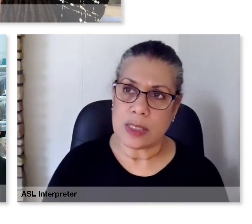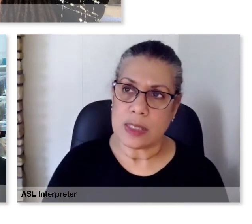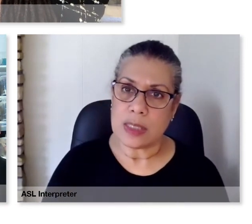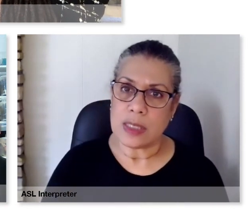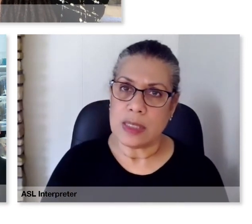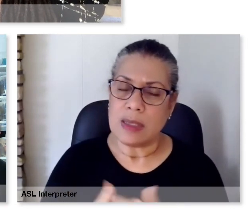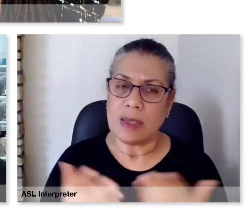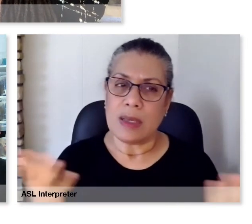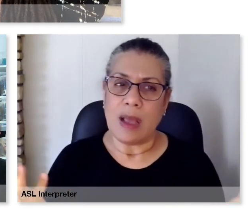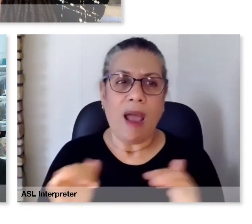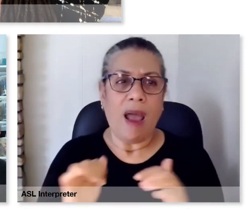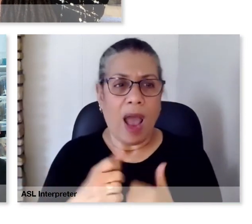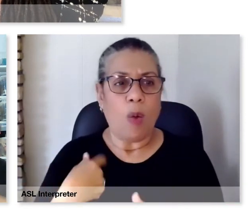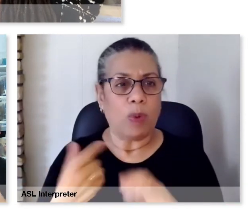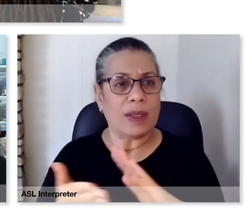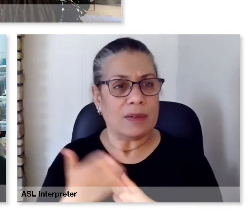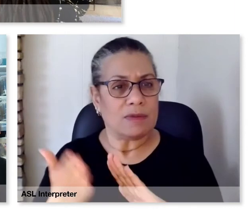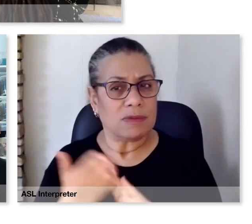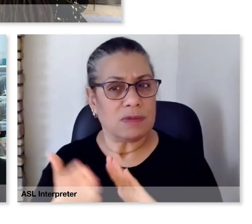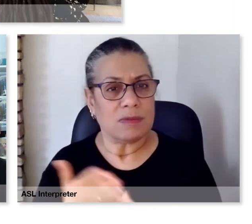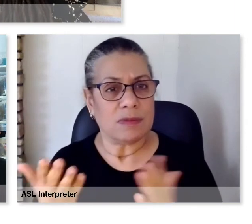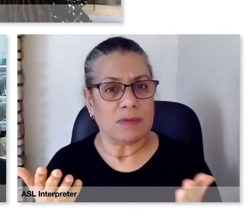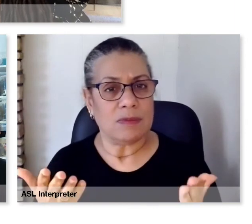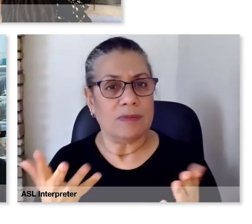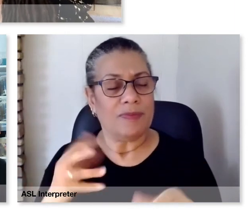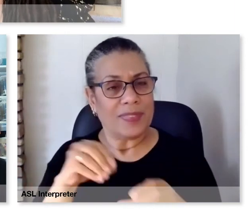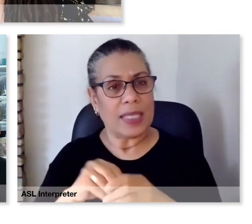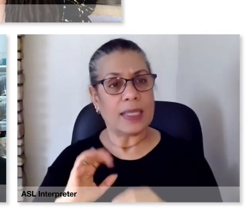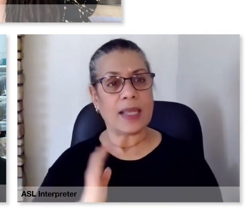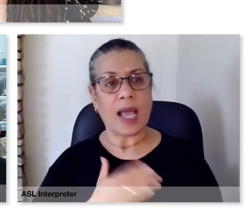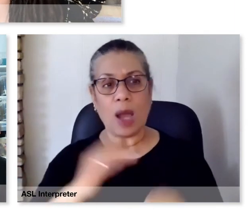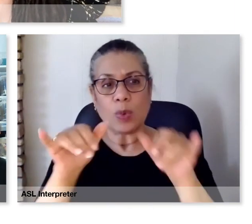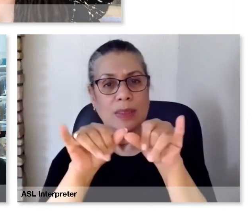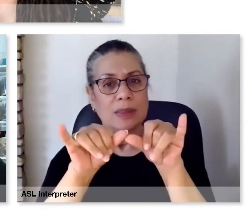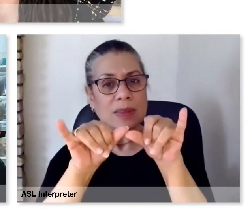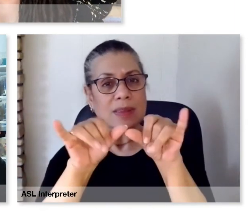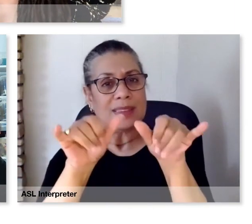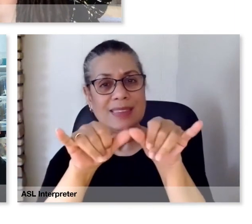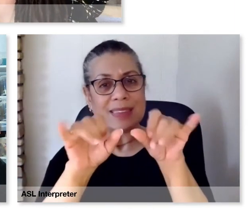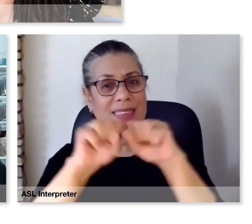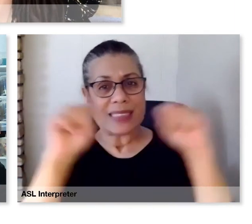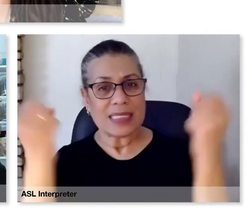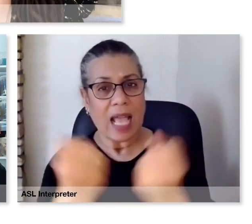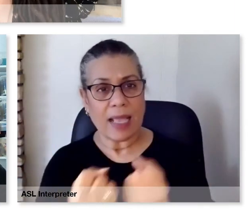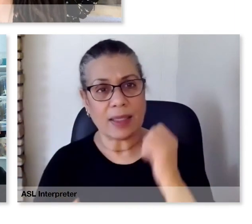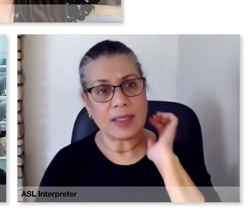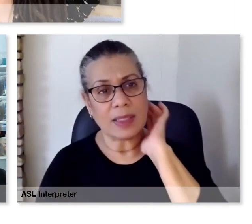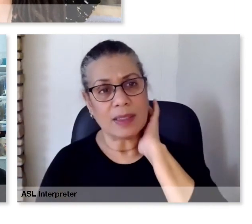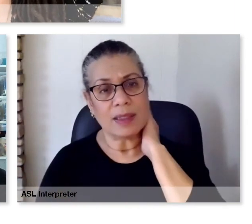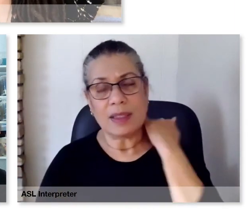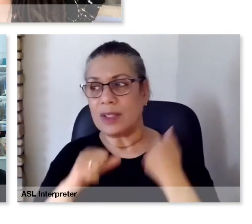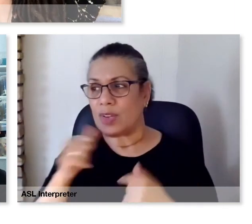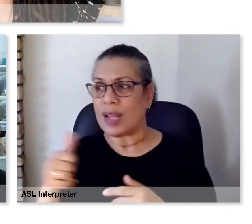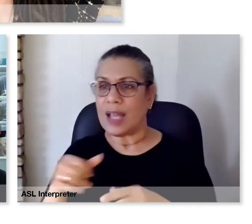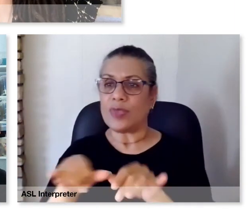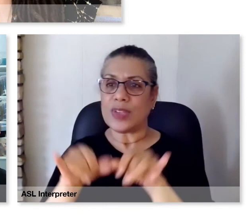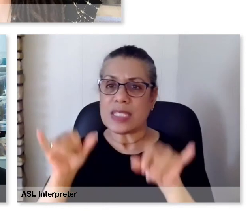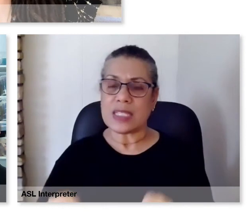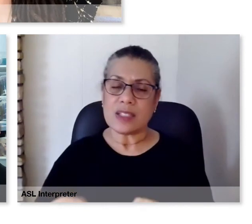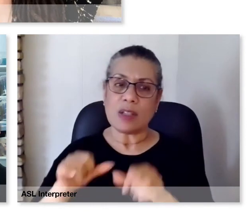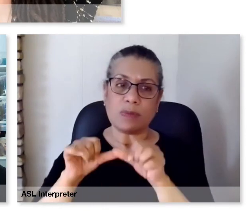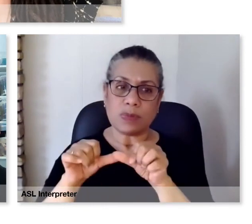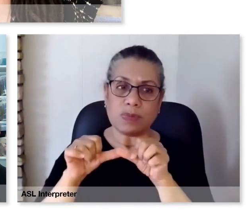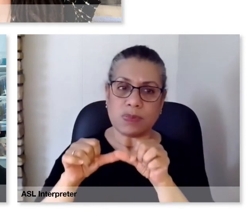how we operate even in the society in the first place, rather than sort of how the system also replicates in computational